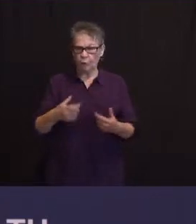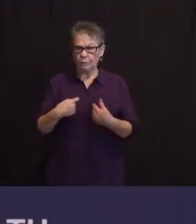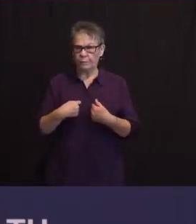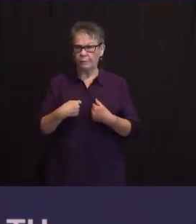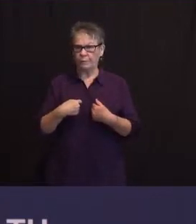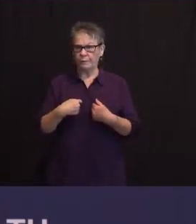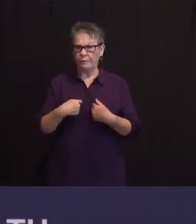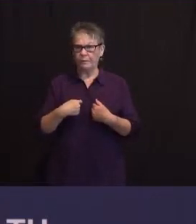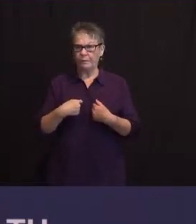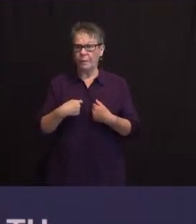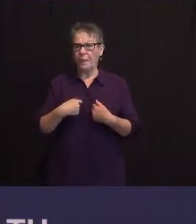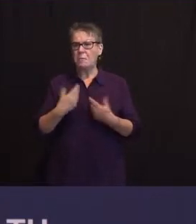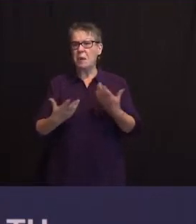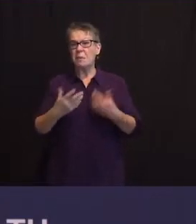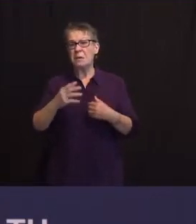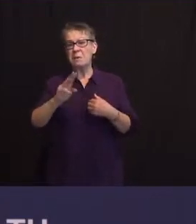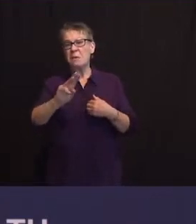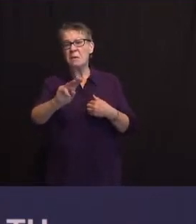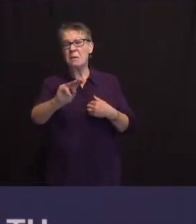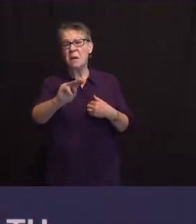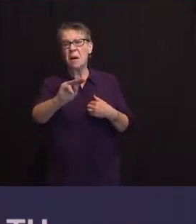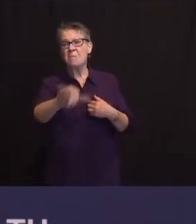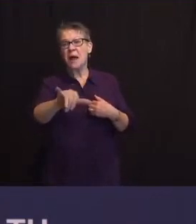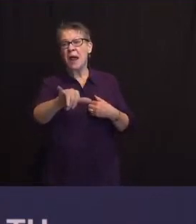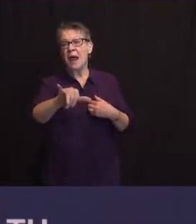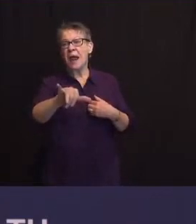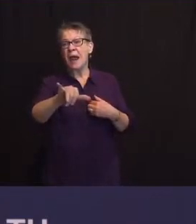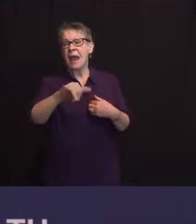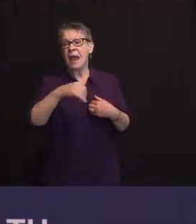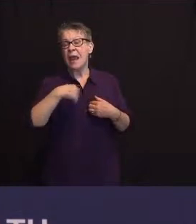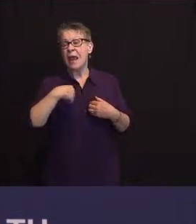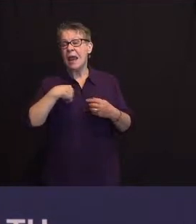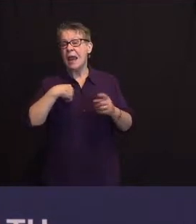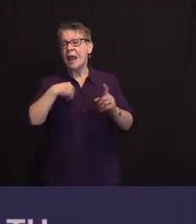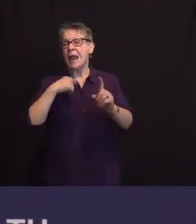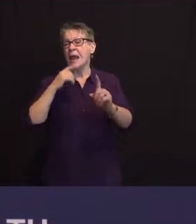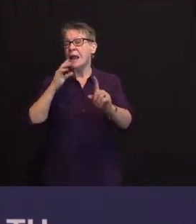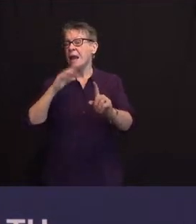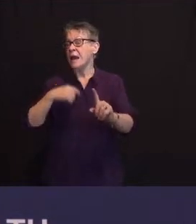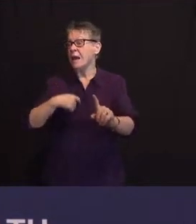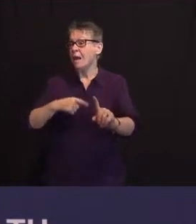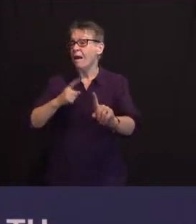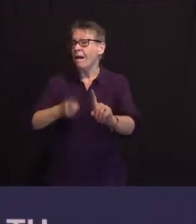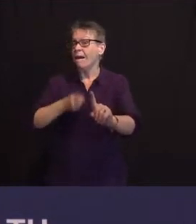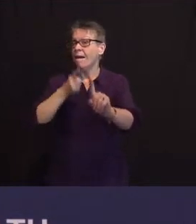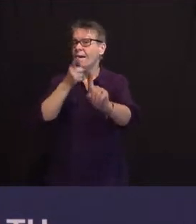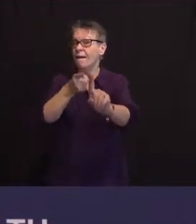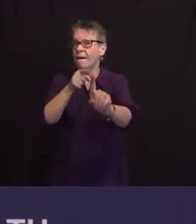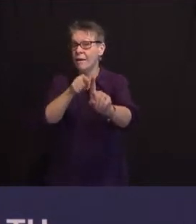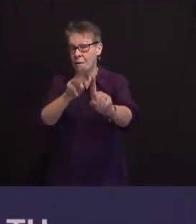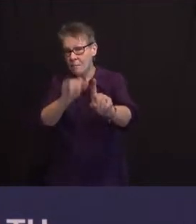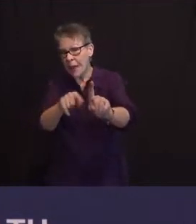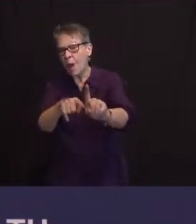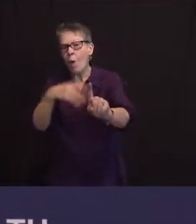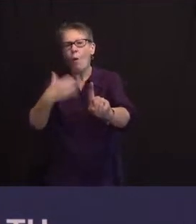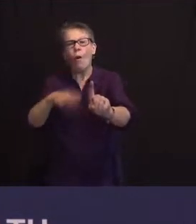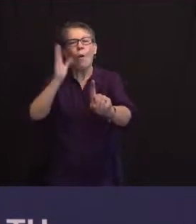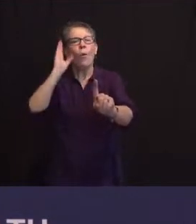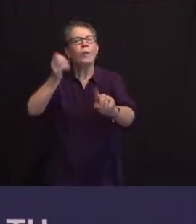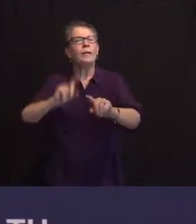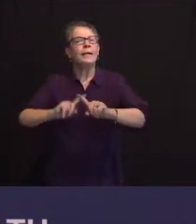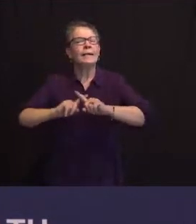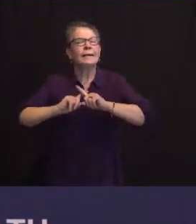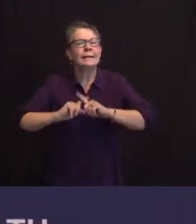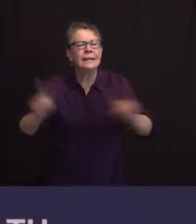You get a couple of months from now, we're a whole different ballgame. Mike, is that you? Good afternoon. Good afternoon, Governor. Thank you. How does the number